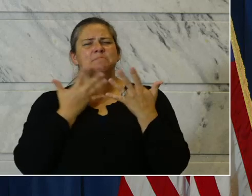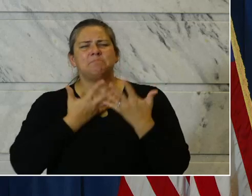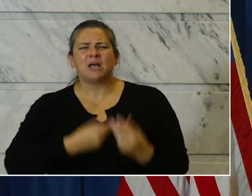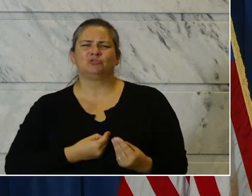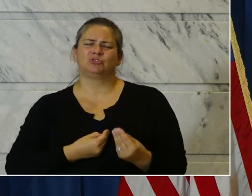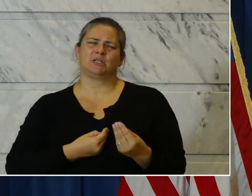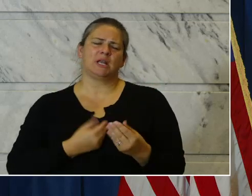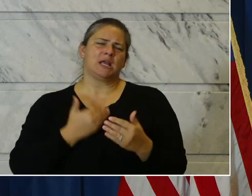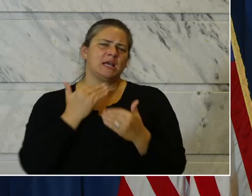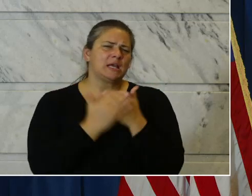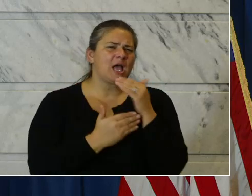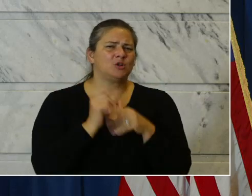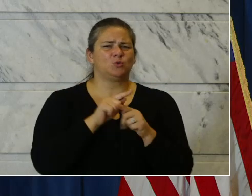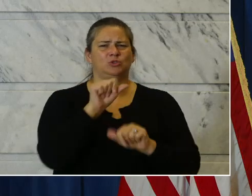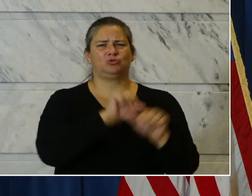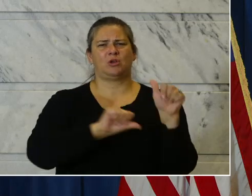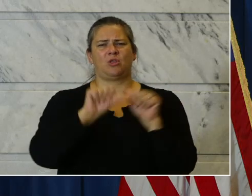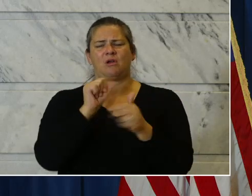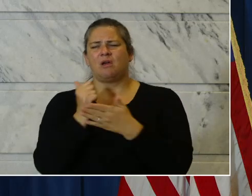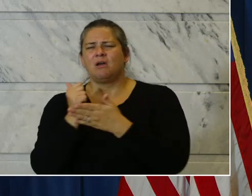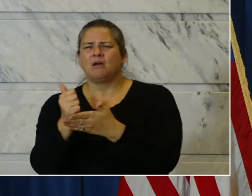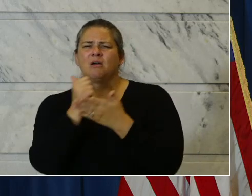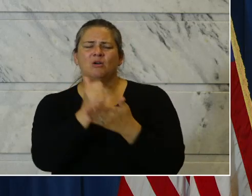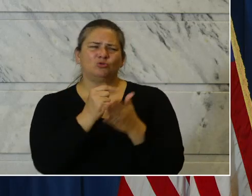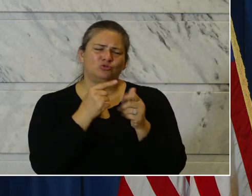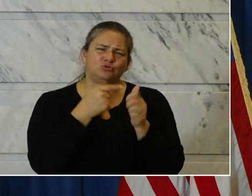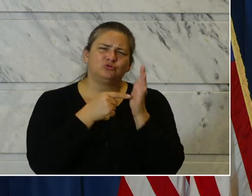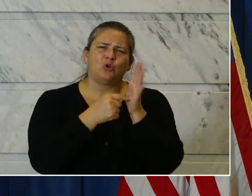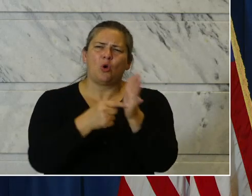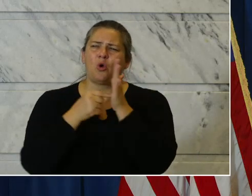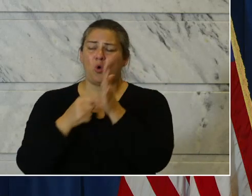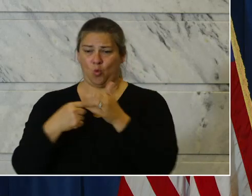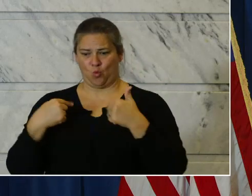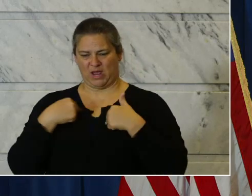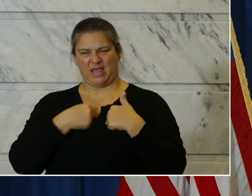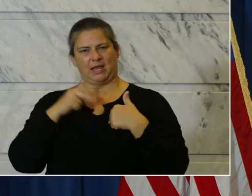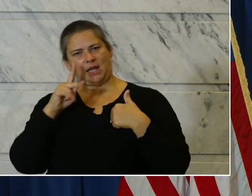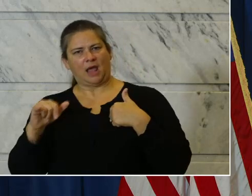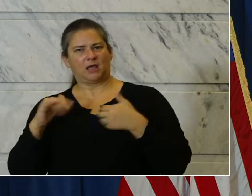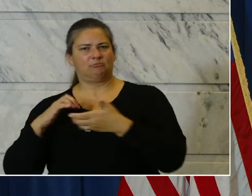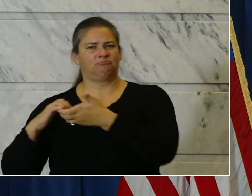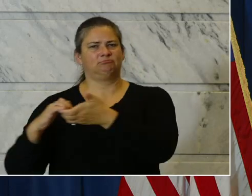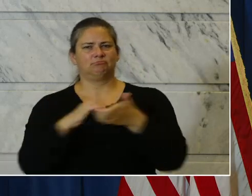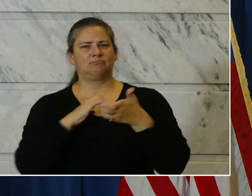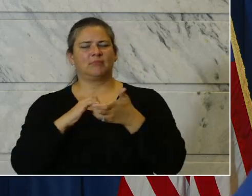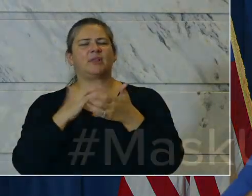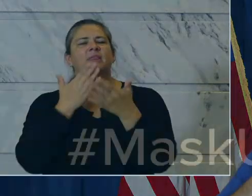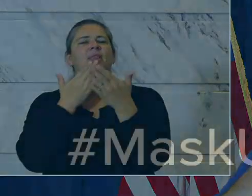another. Let's live for one another. Let's show people what type of Kentuckians we are. Thank you.